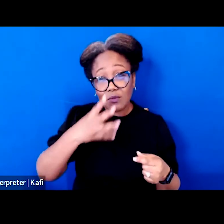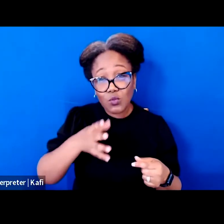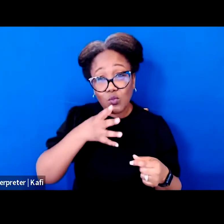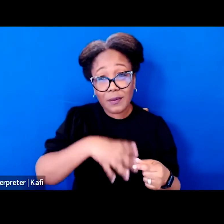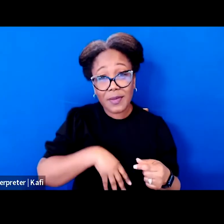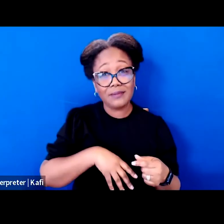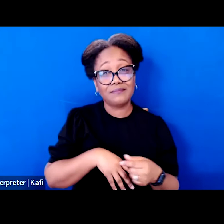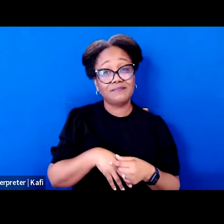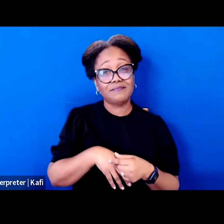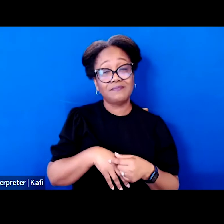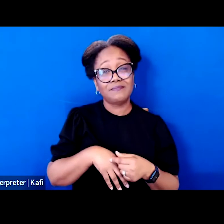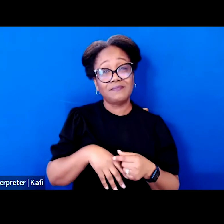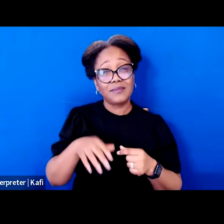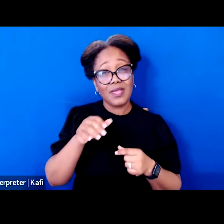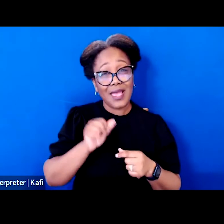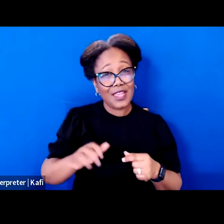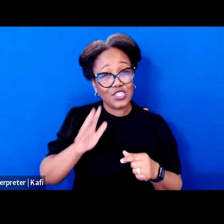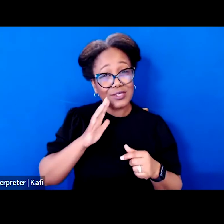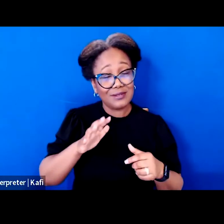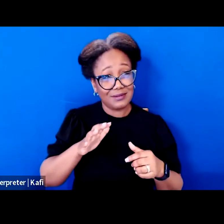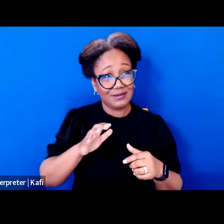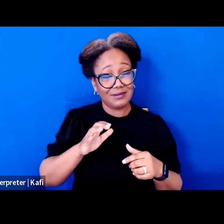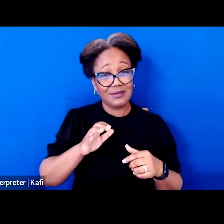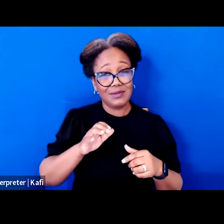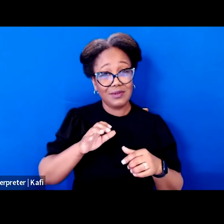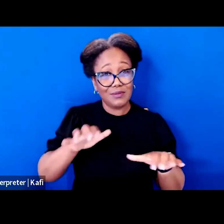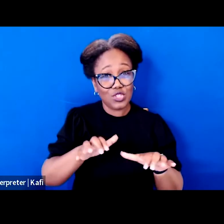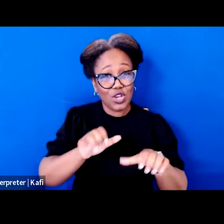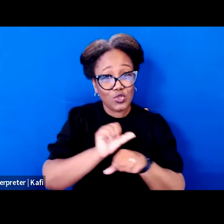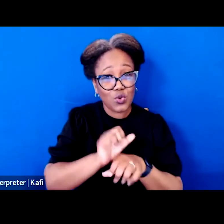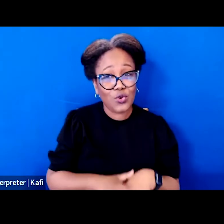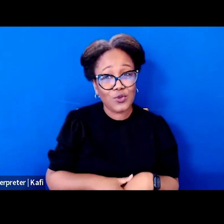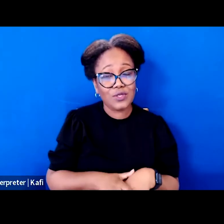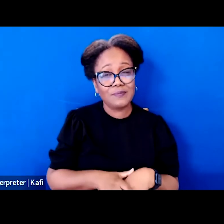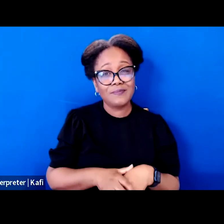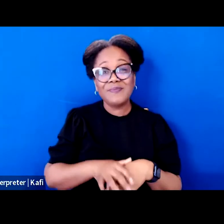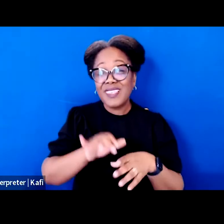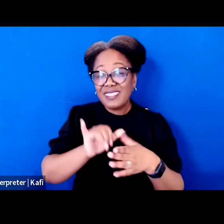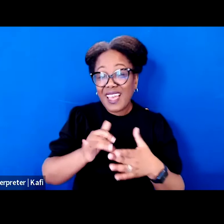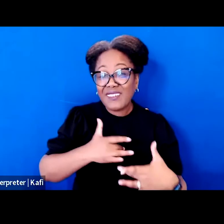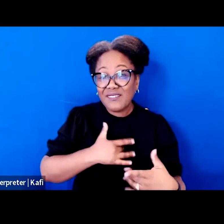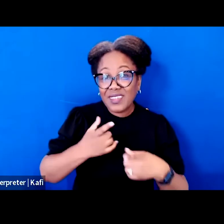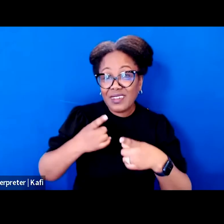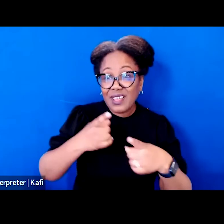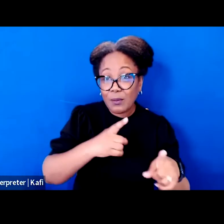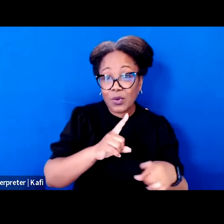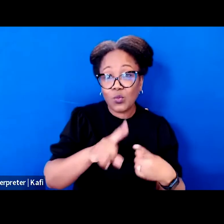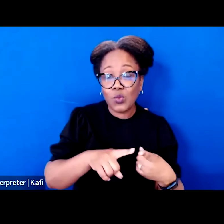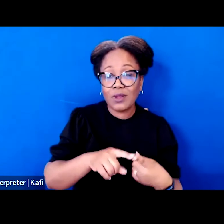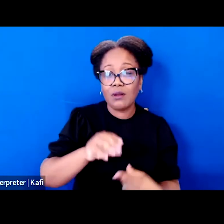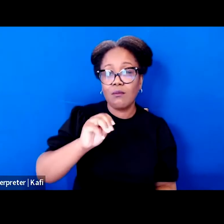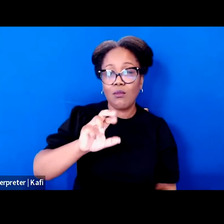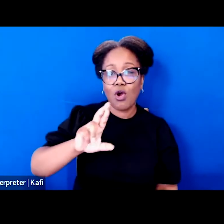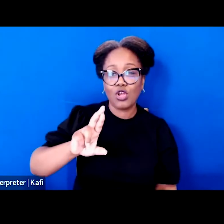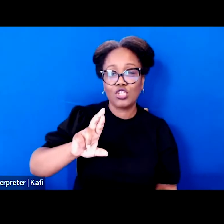happens to be the anniversary of the My Lai massacre, which took place during the war in Vietnam, by which